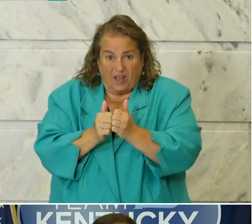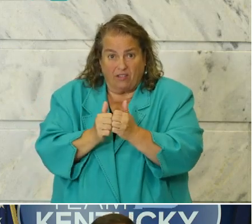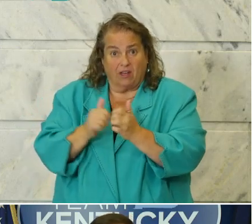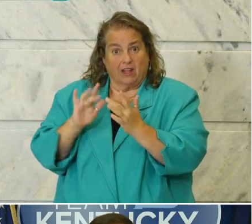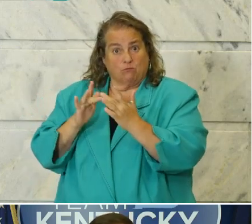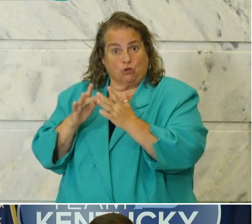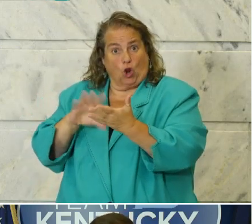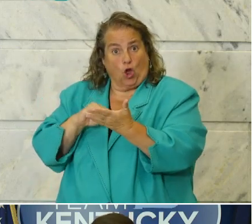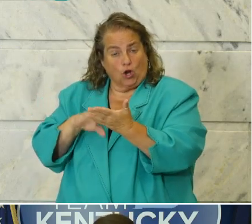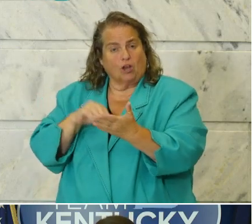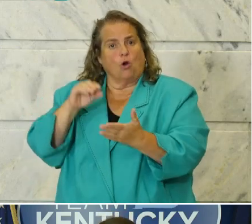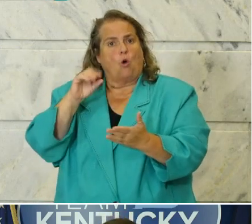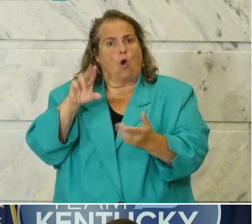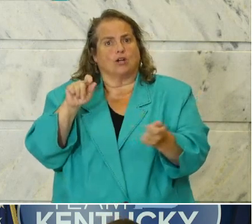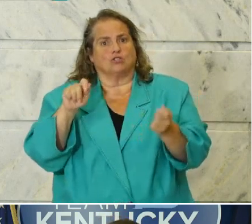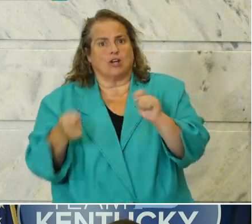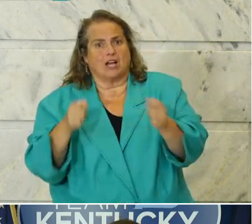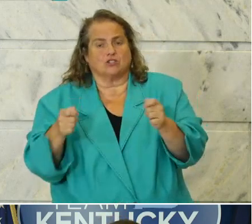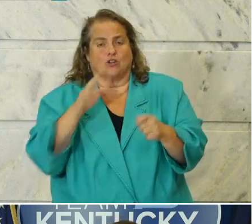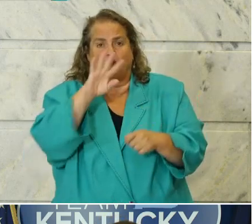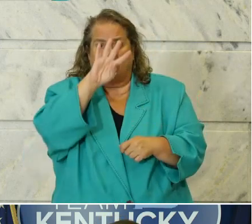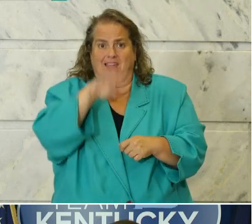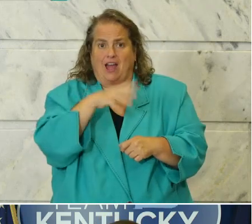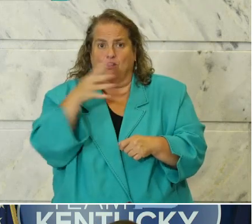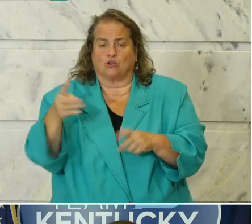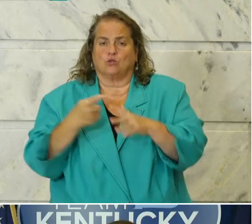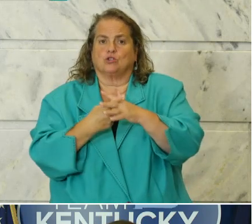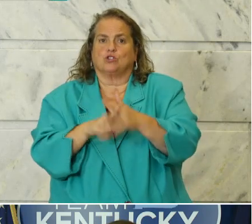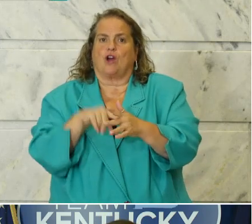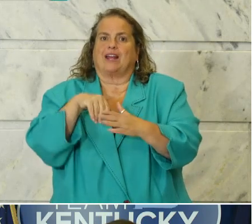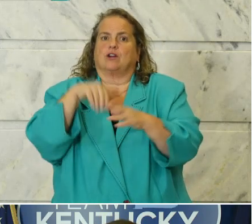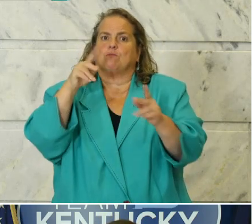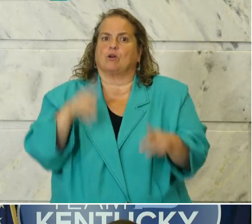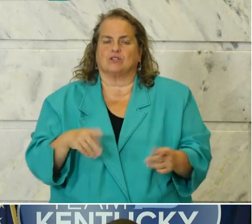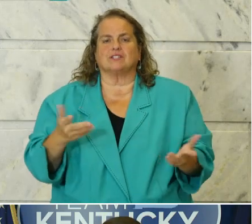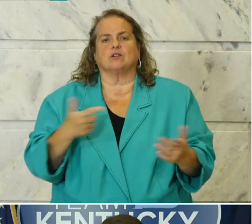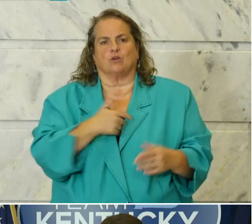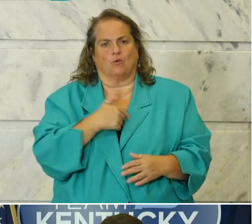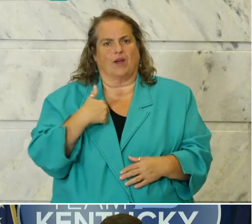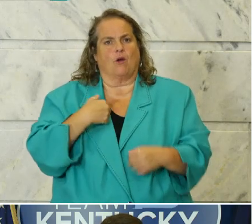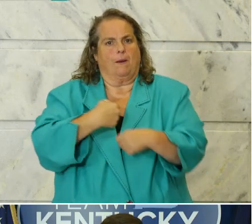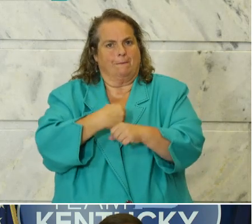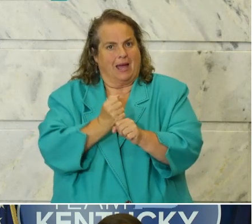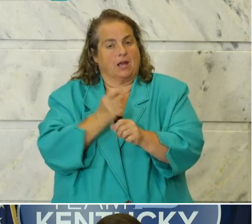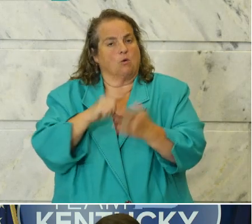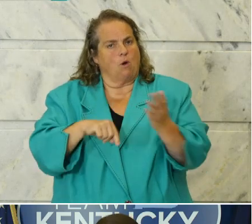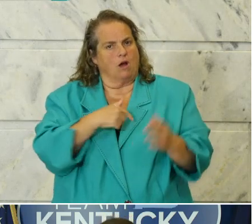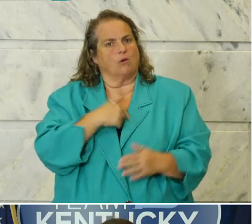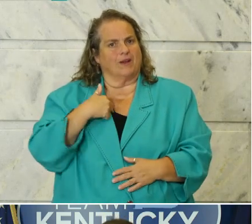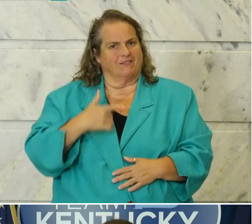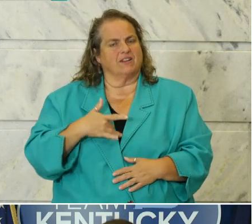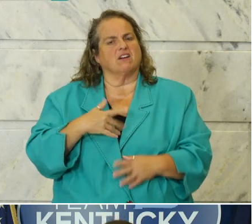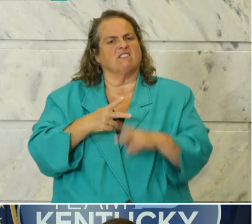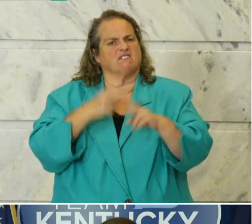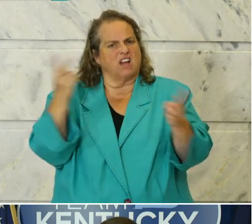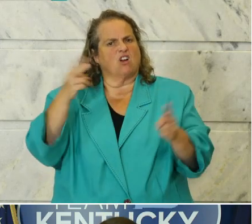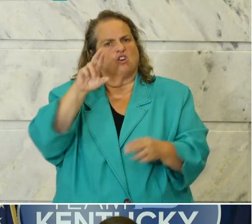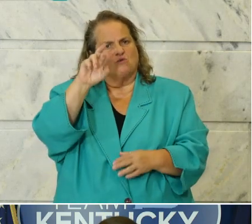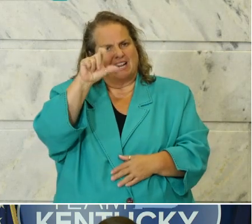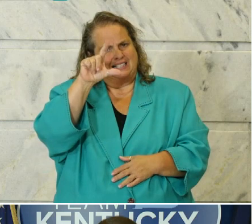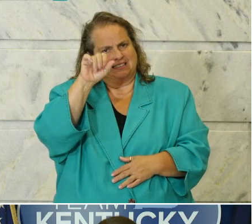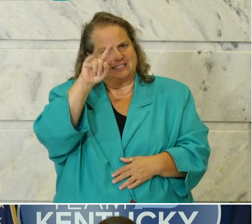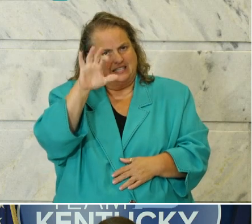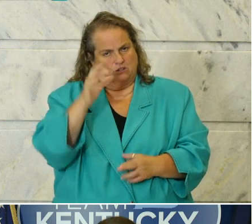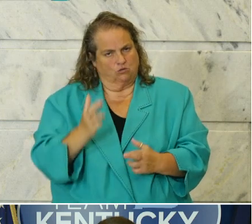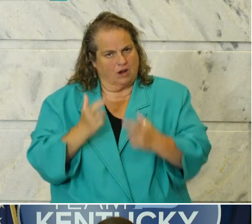they alter their calendar, we are making what we believe is a realistic recommendation that's a tough one, but one